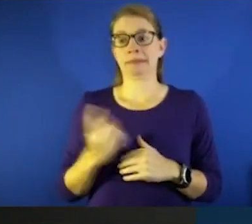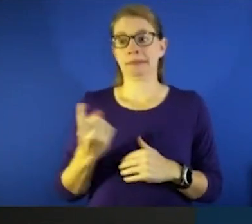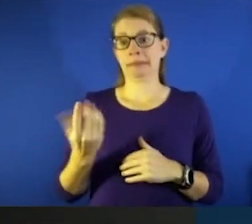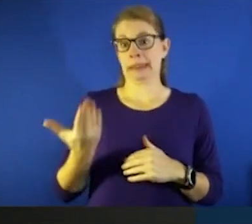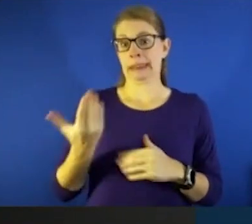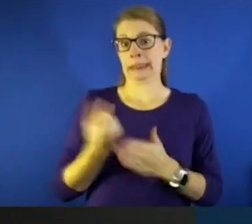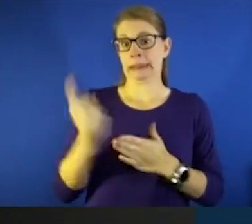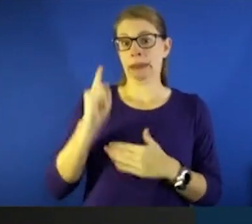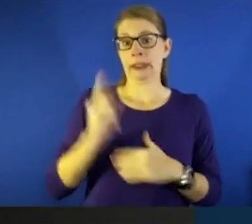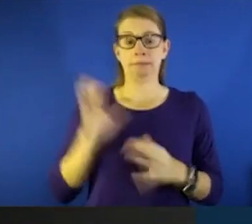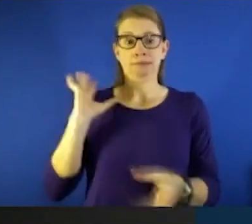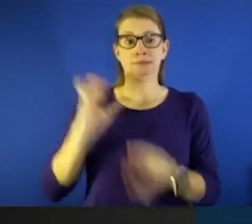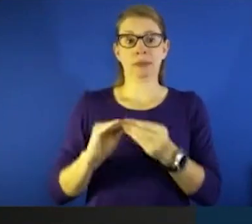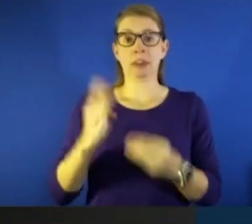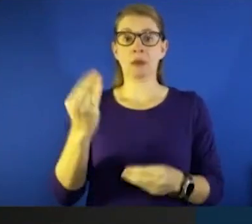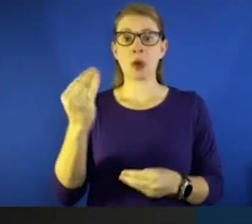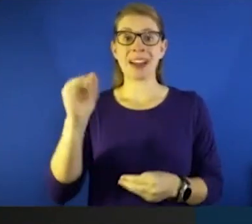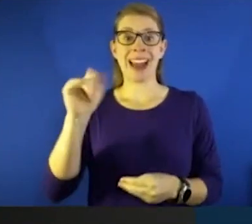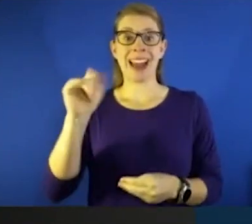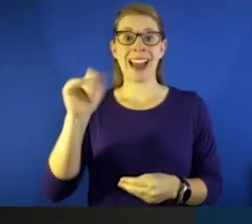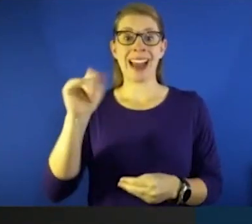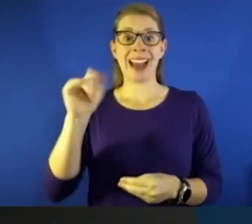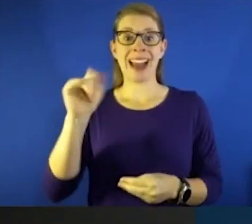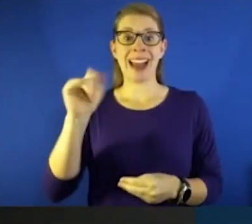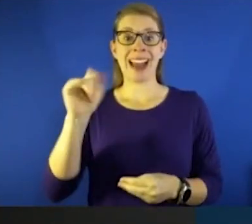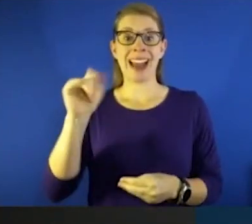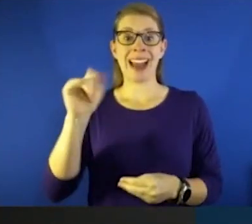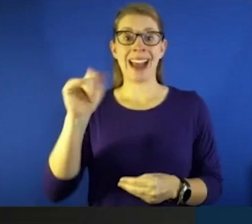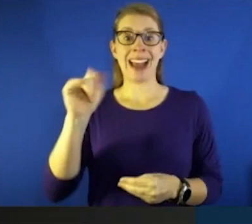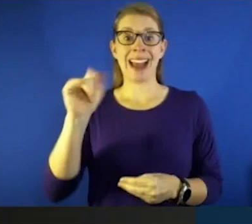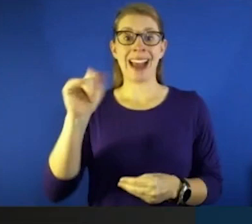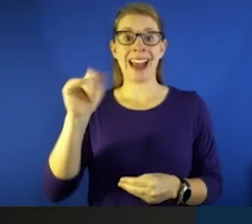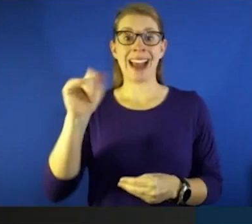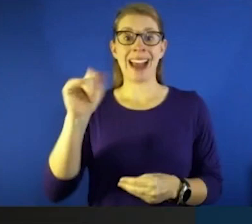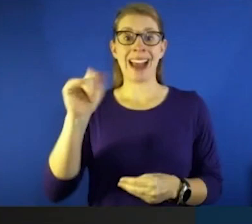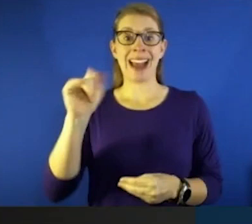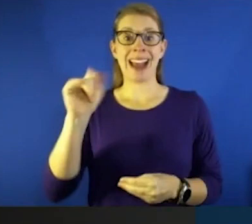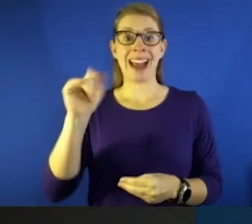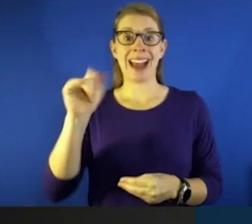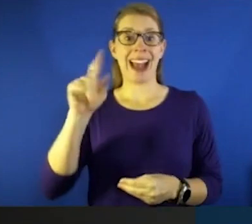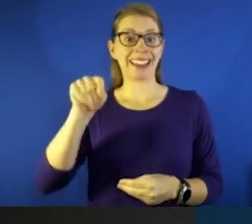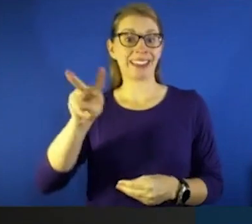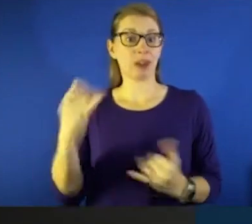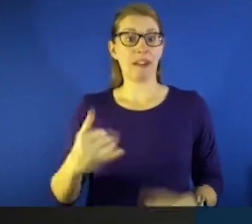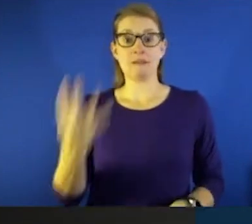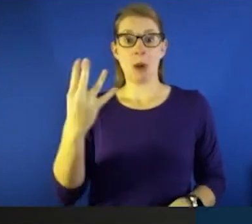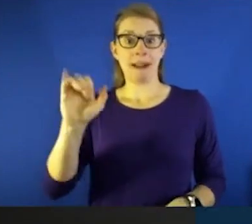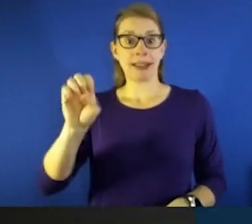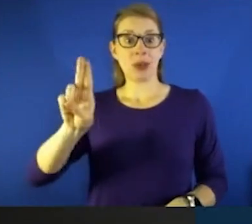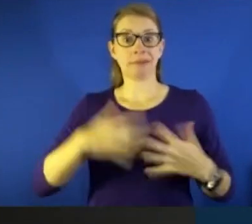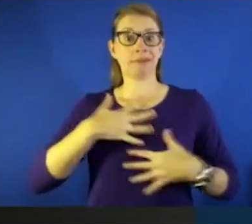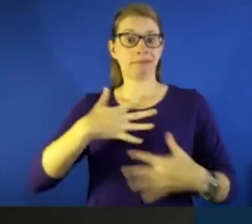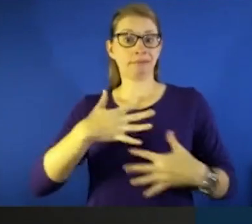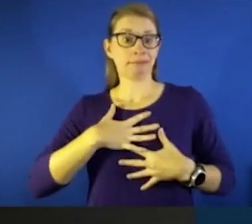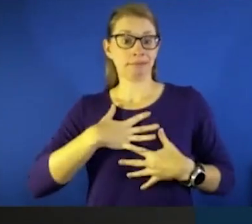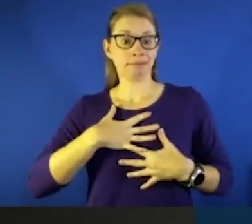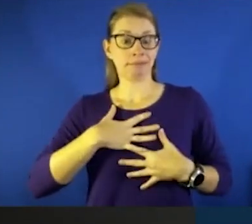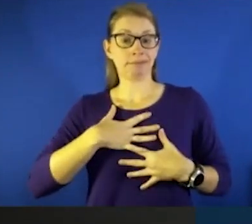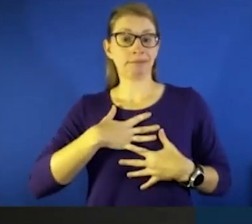active infections right now with 4 in the ICU and 1 of those on the ventilator. Only 1 of those people is fully